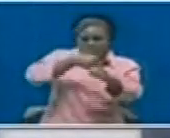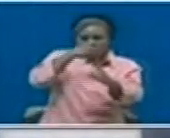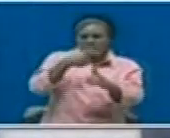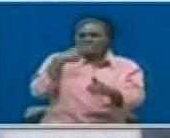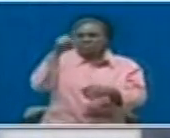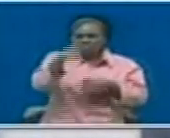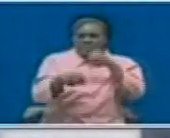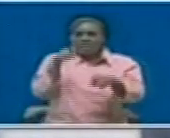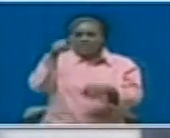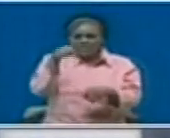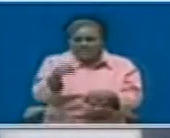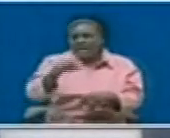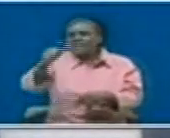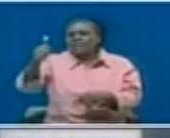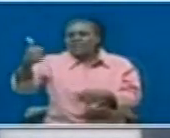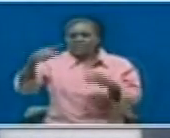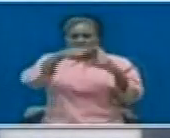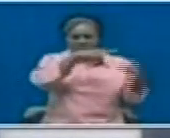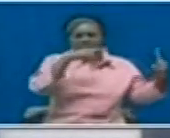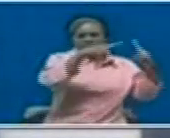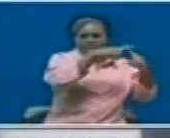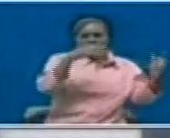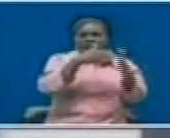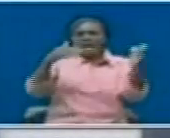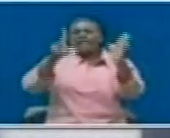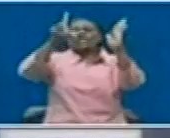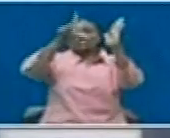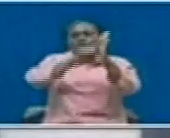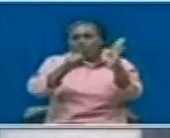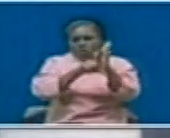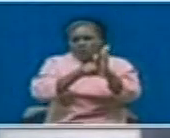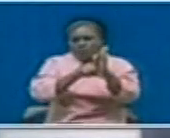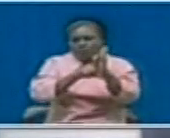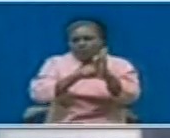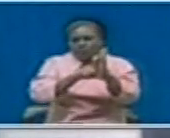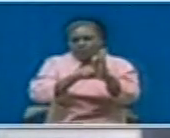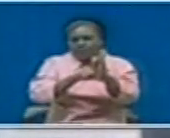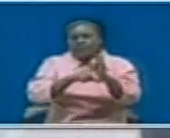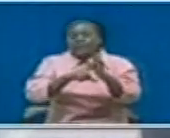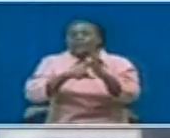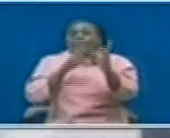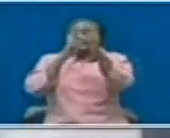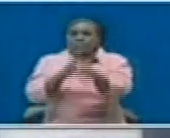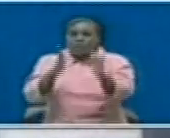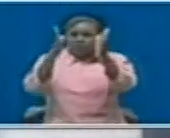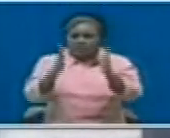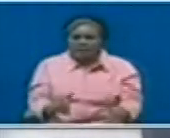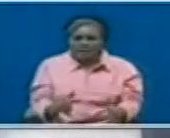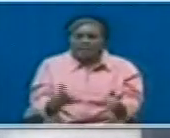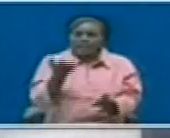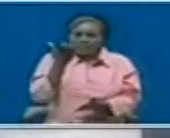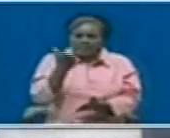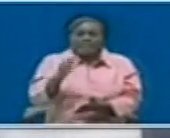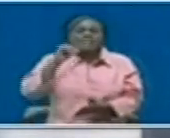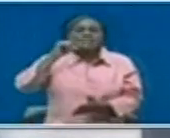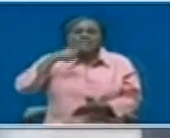have interpreted as another extrajudicial killing, which disregarded the rule of law. And as Ferdinand Omondi reports, this